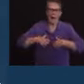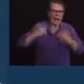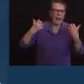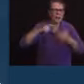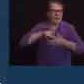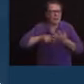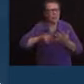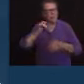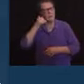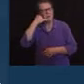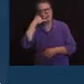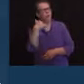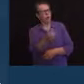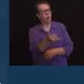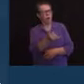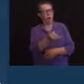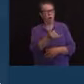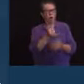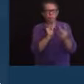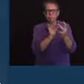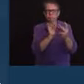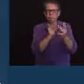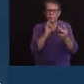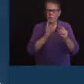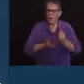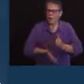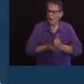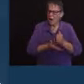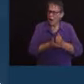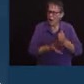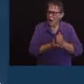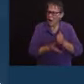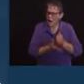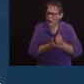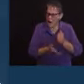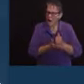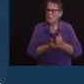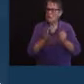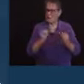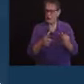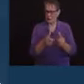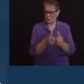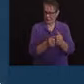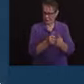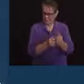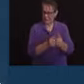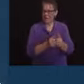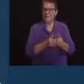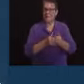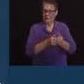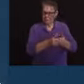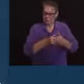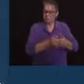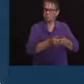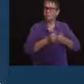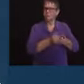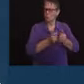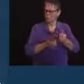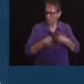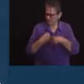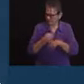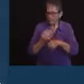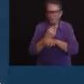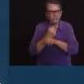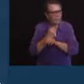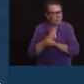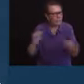866-202-4357, or texting NJ Hope to 51684 for free confidential support from NJ